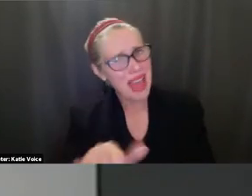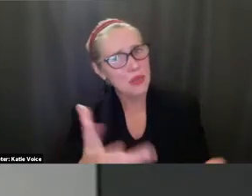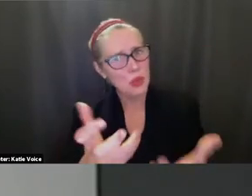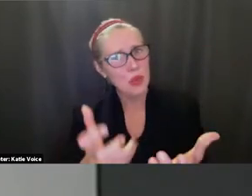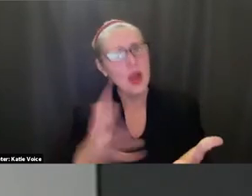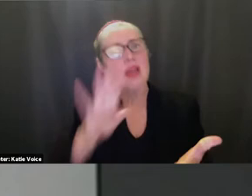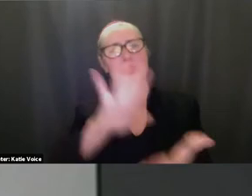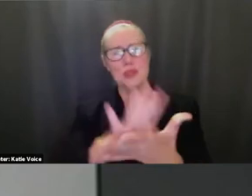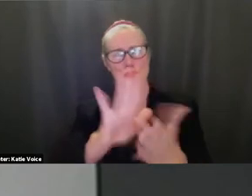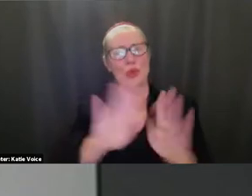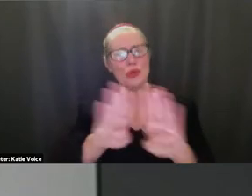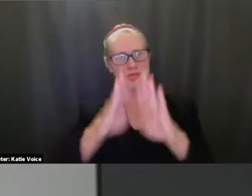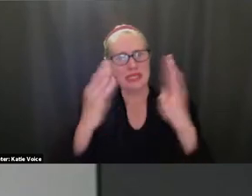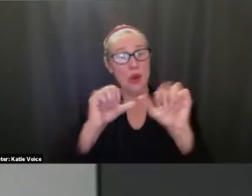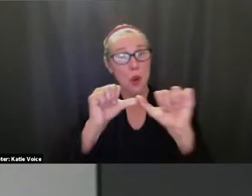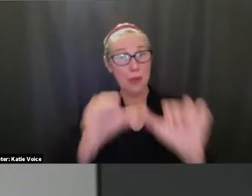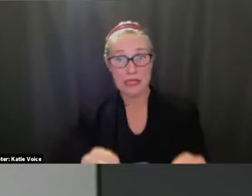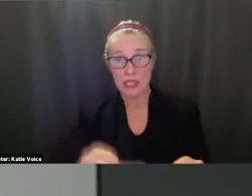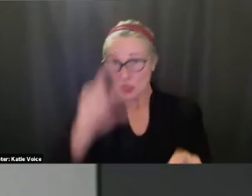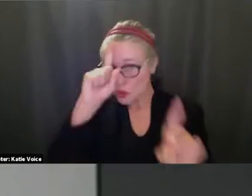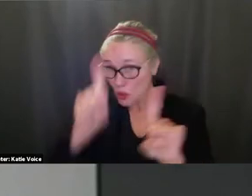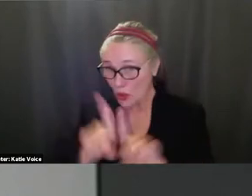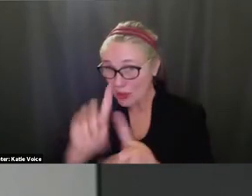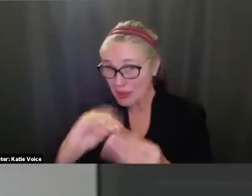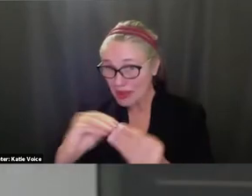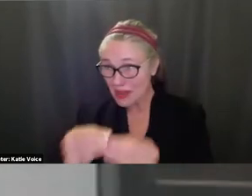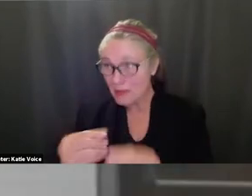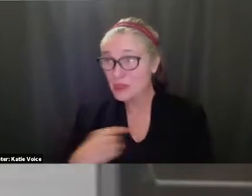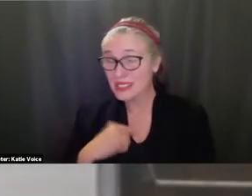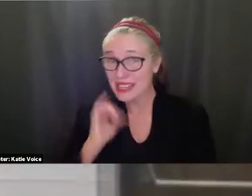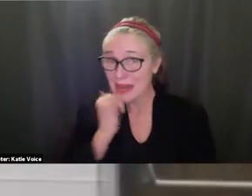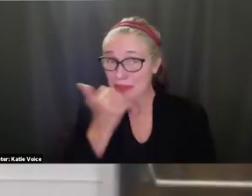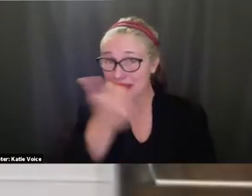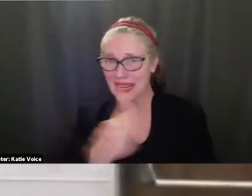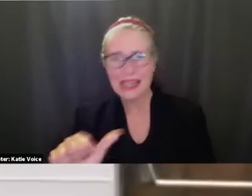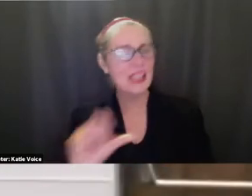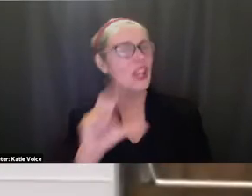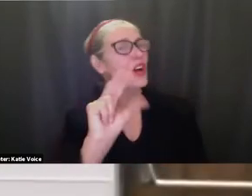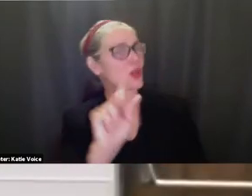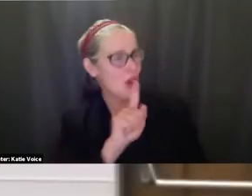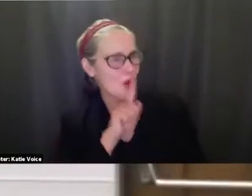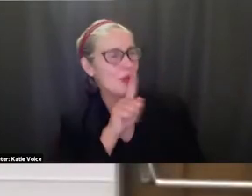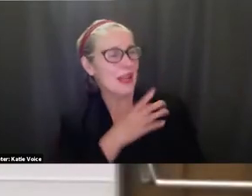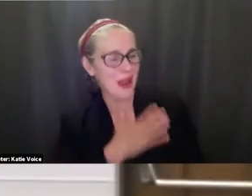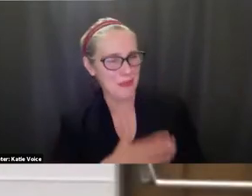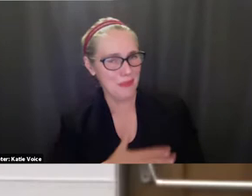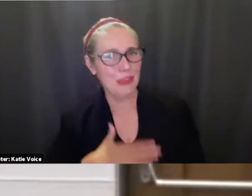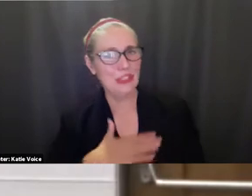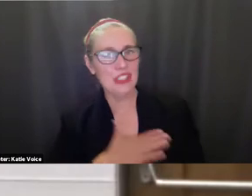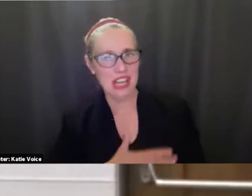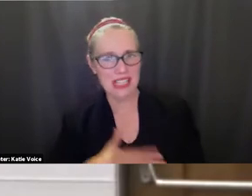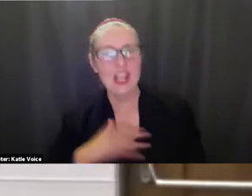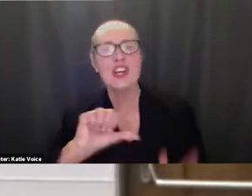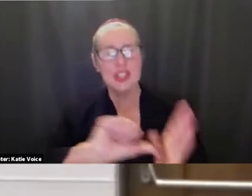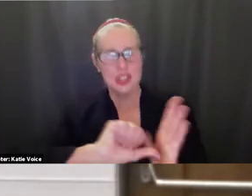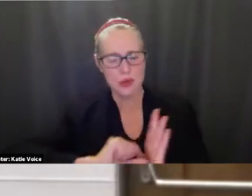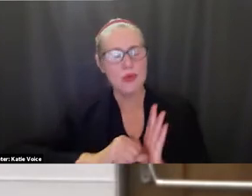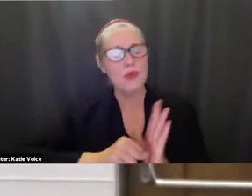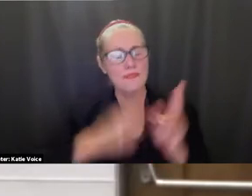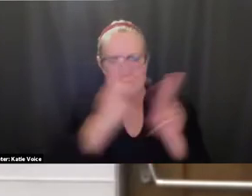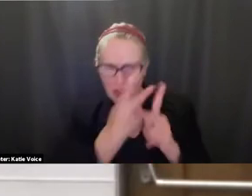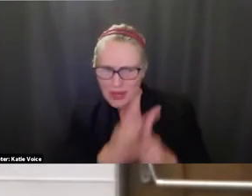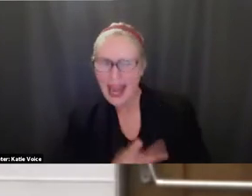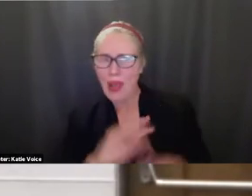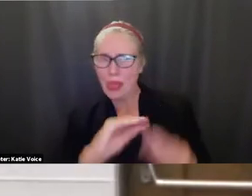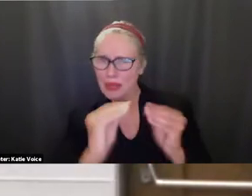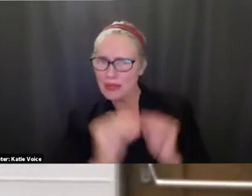those numbers did i miss anything no and i i appreciate you actually crunching the numbers because